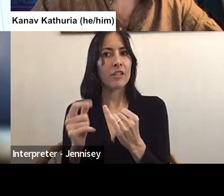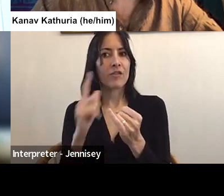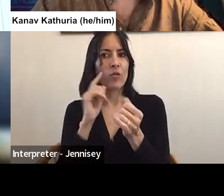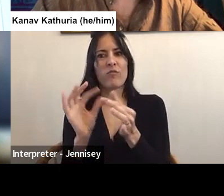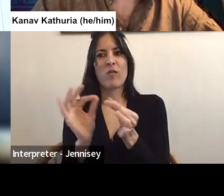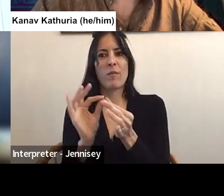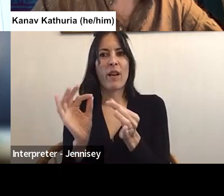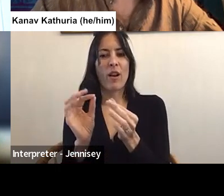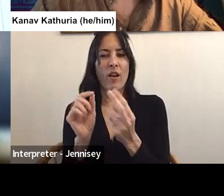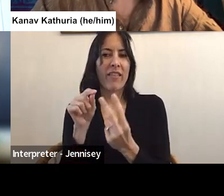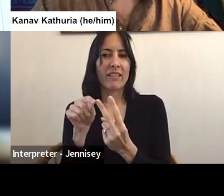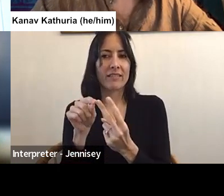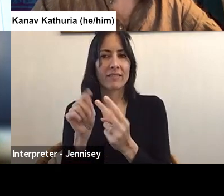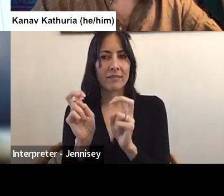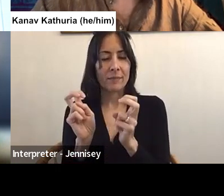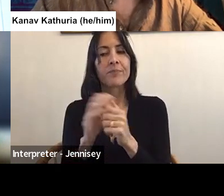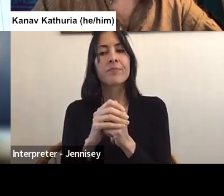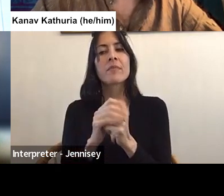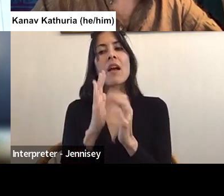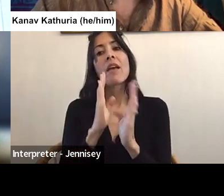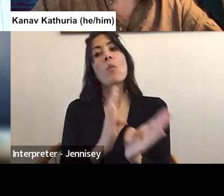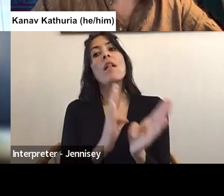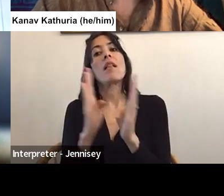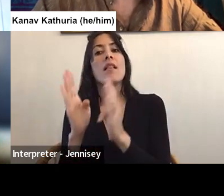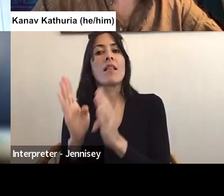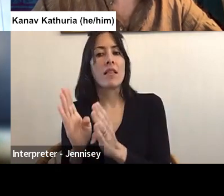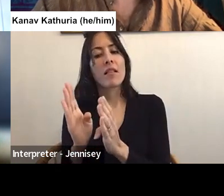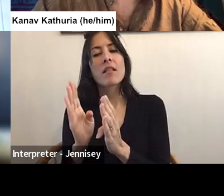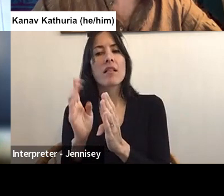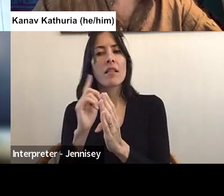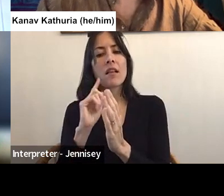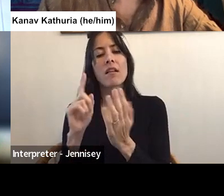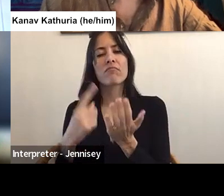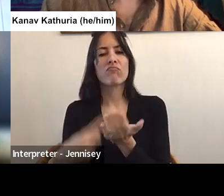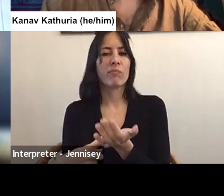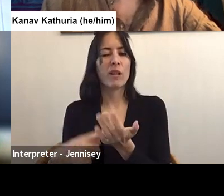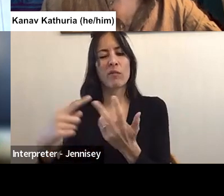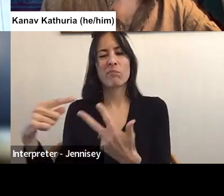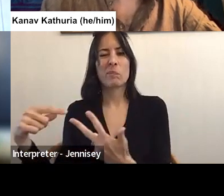then we will transition to the final portion of our conversation.